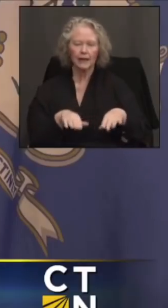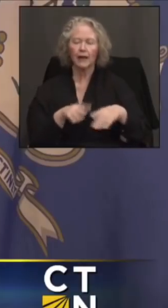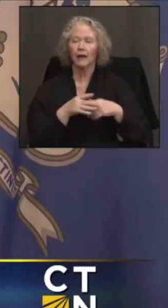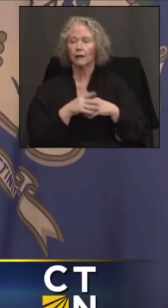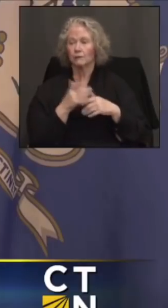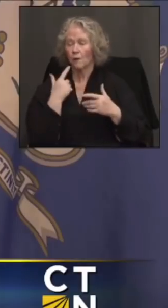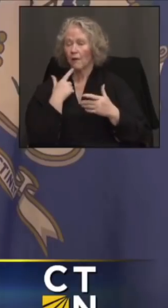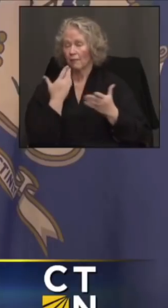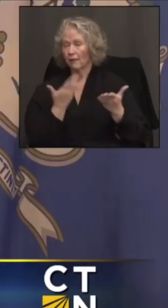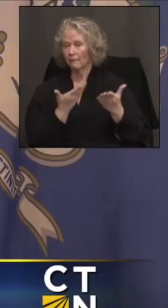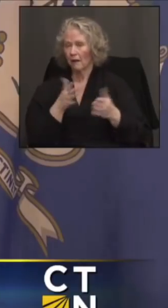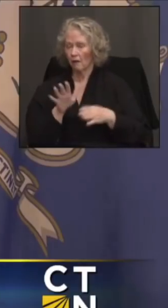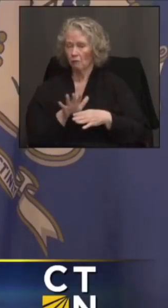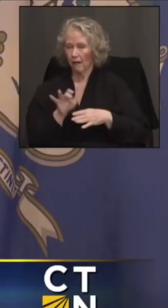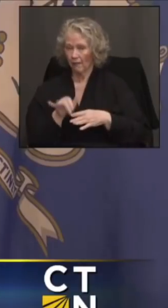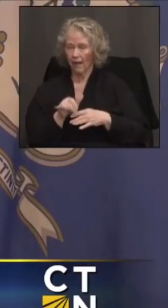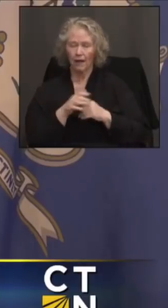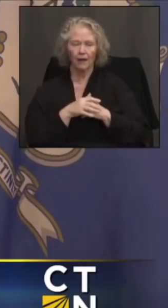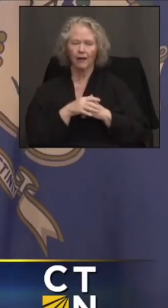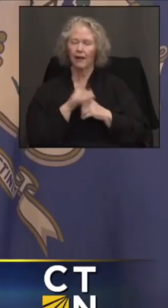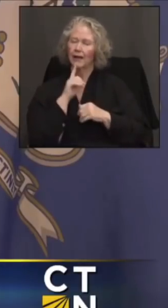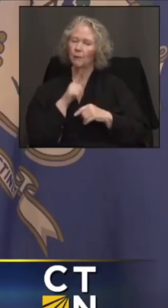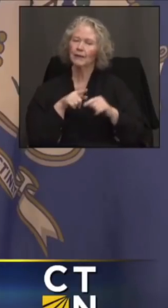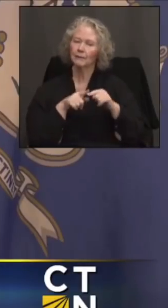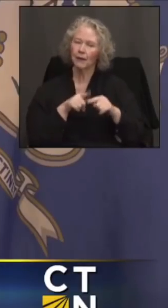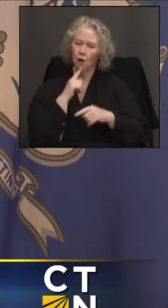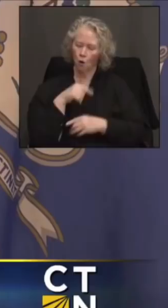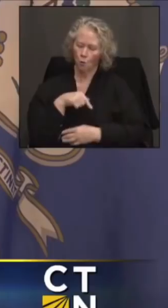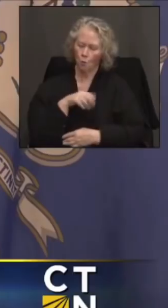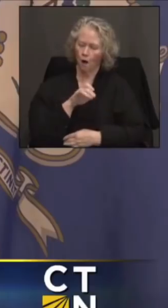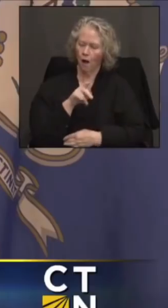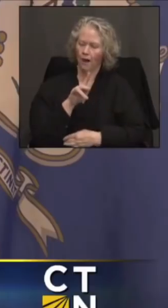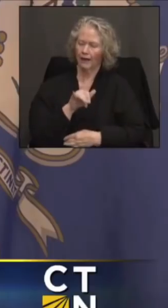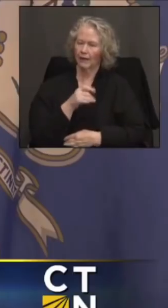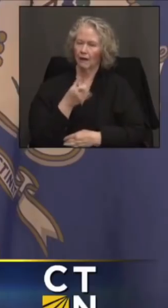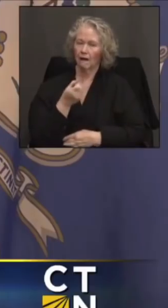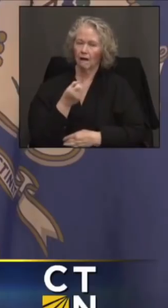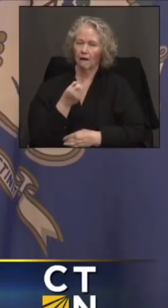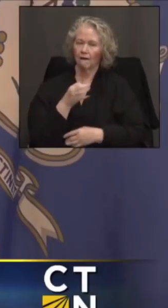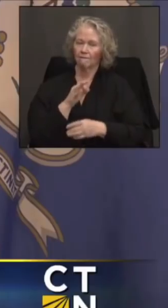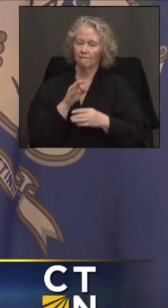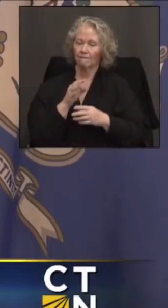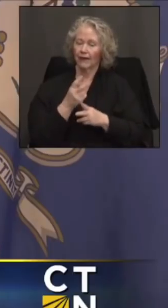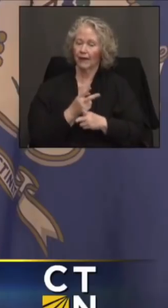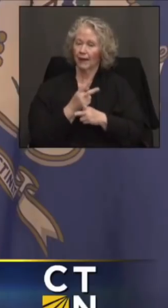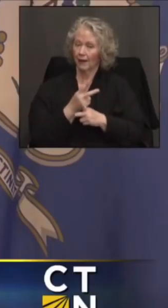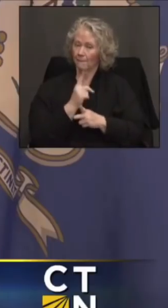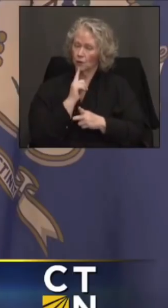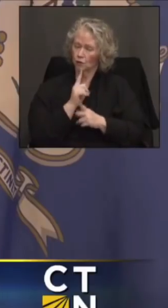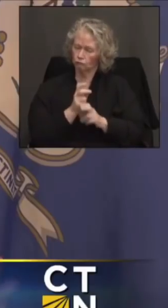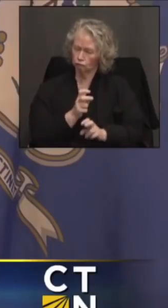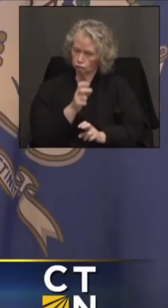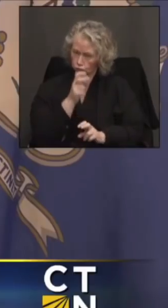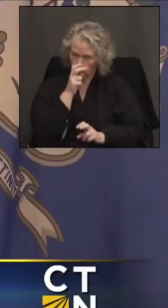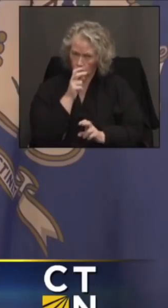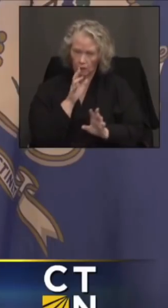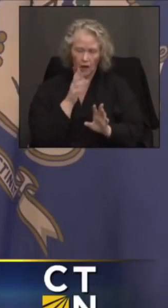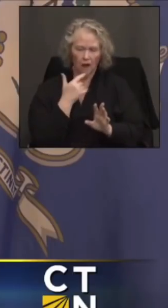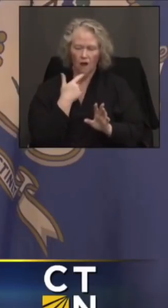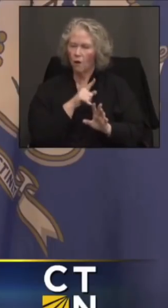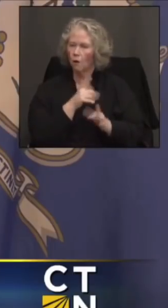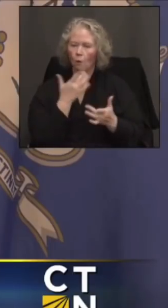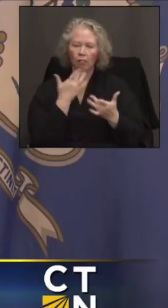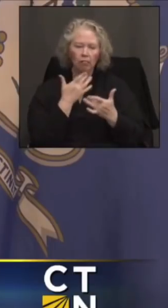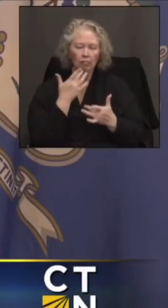number. And it's going to be really based upon quality of care as well. We're going to be very strict about that and make sure that nobody cuts corners